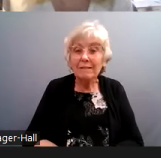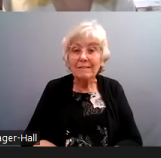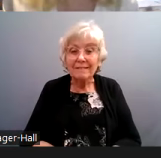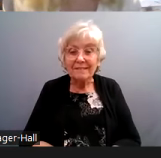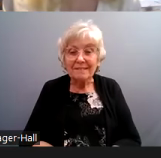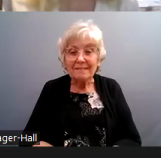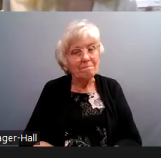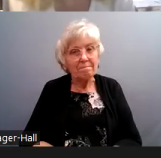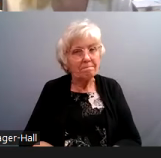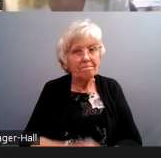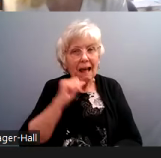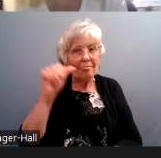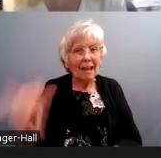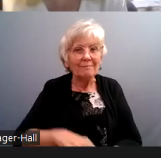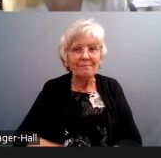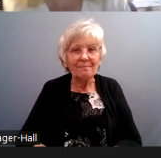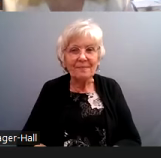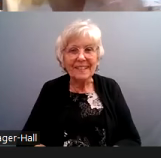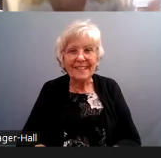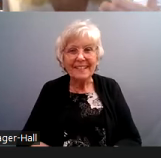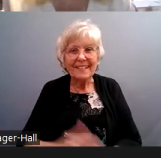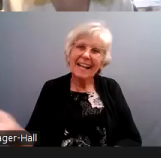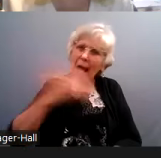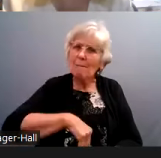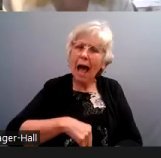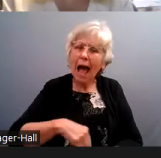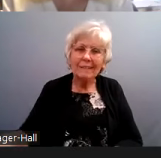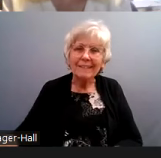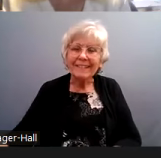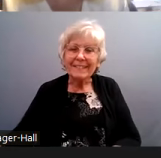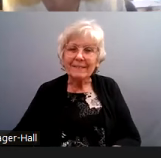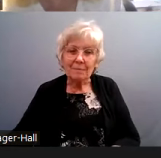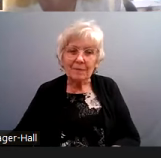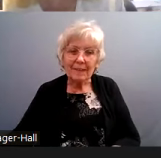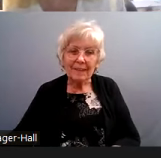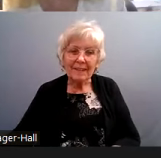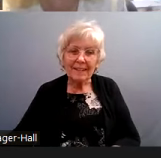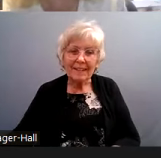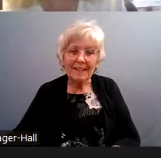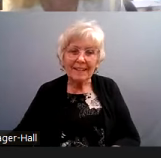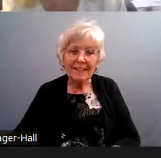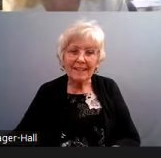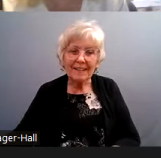No, that's not it. All right, come on. We need some people to guess here. Kim's trying, all right?